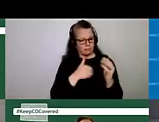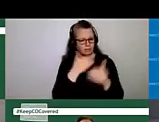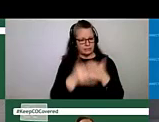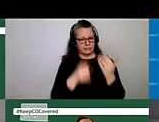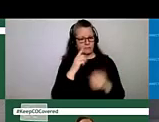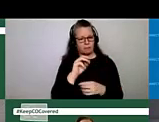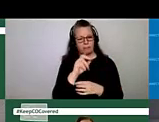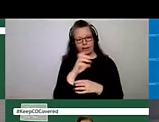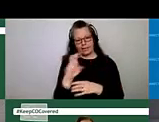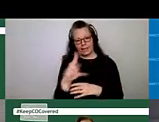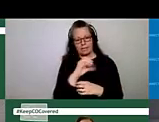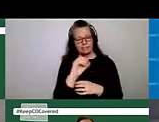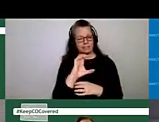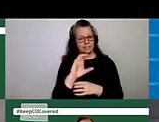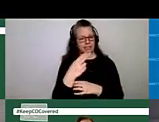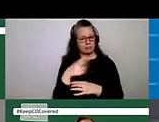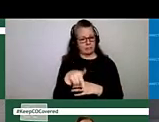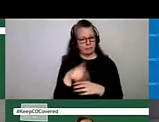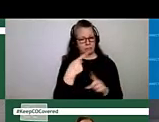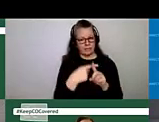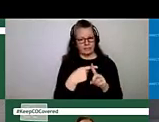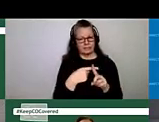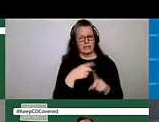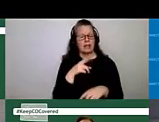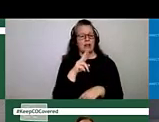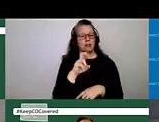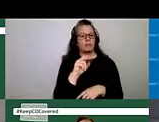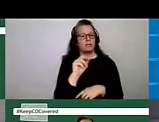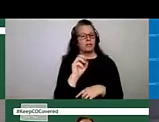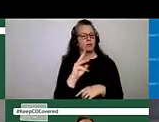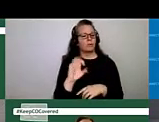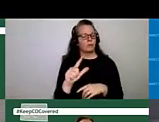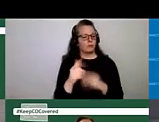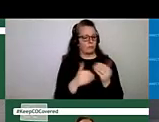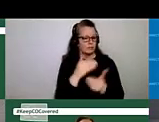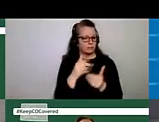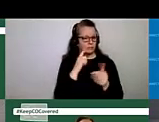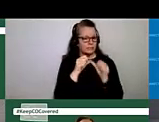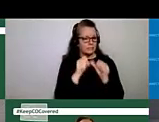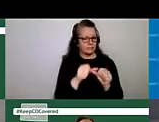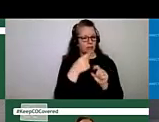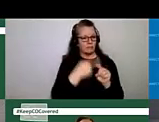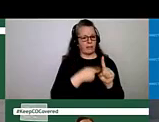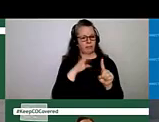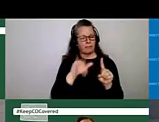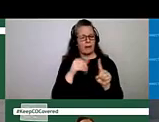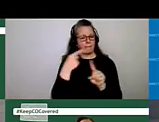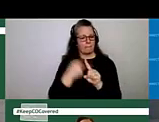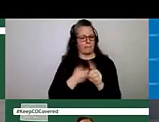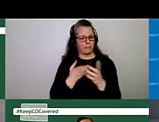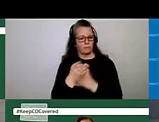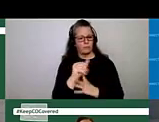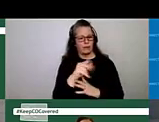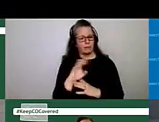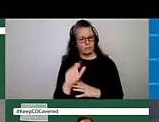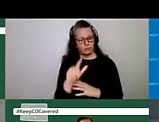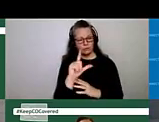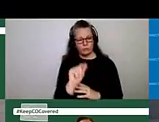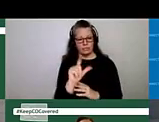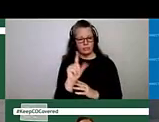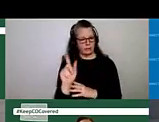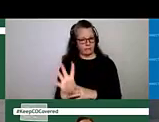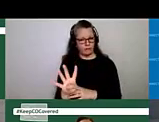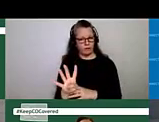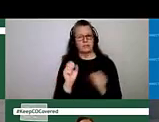CHP Plus. The renewal process will continue month by month through April of 2024, so for the